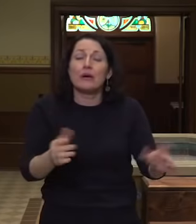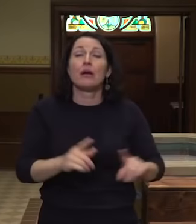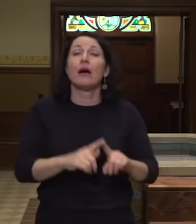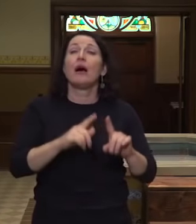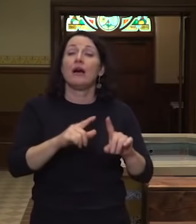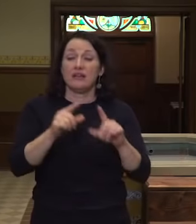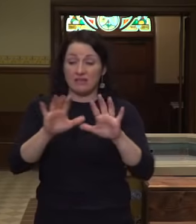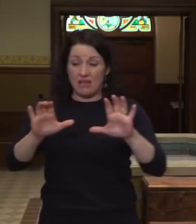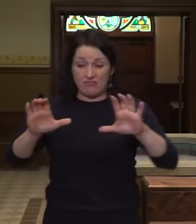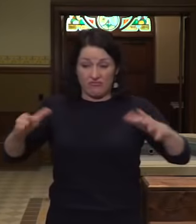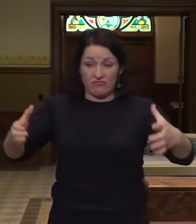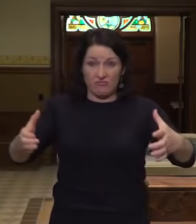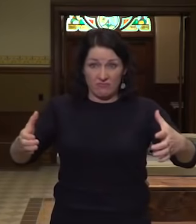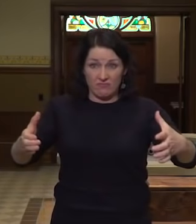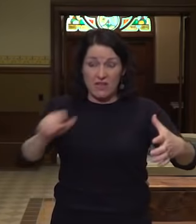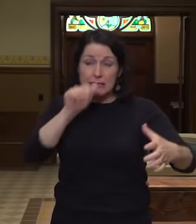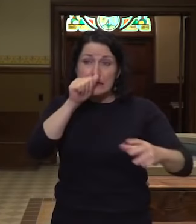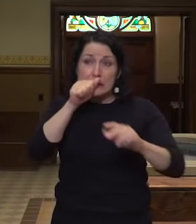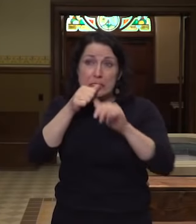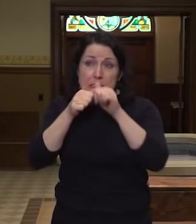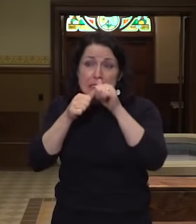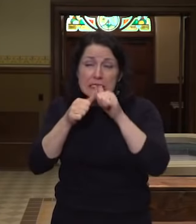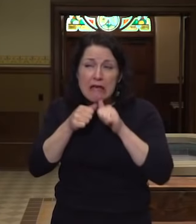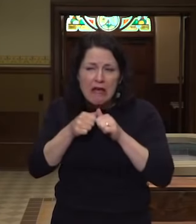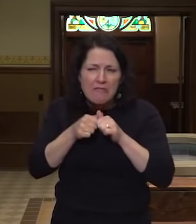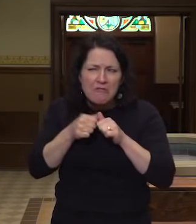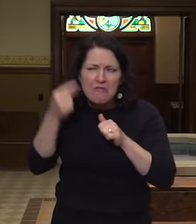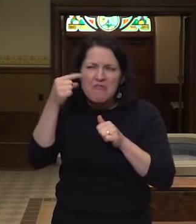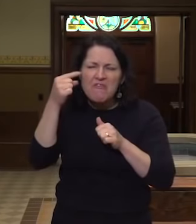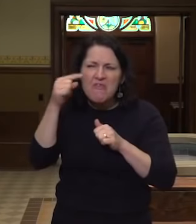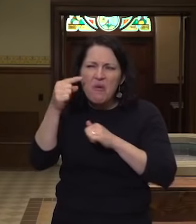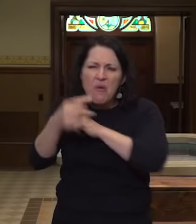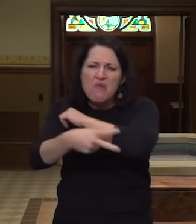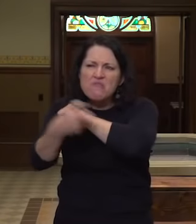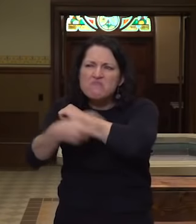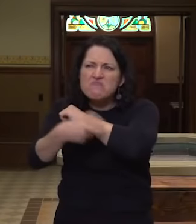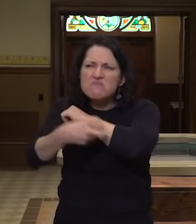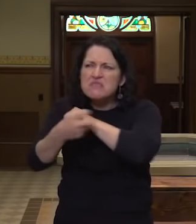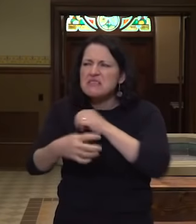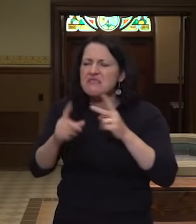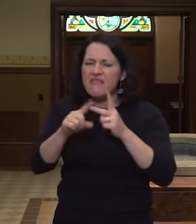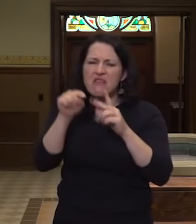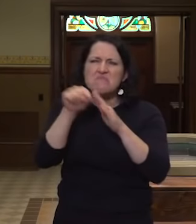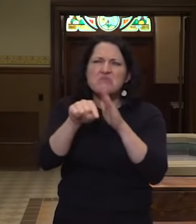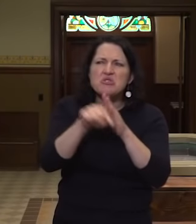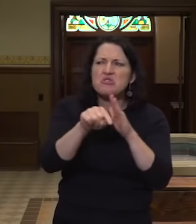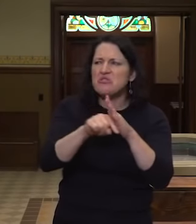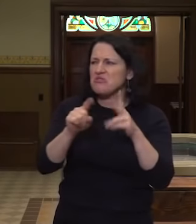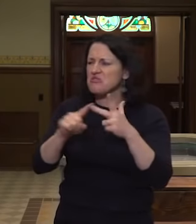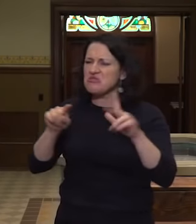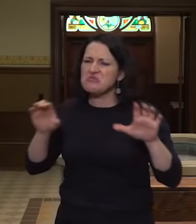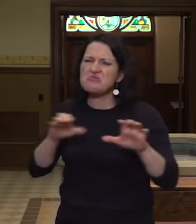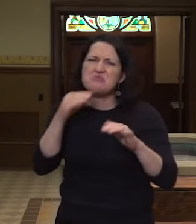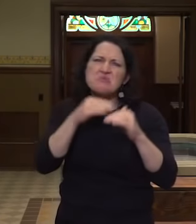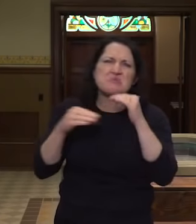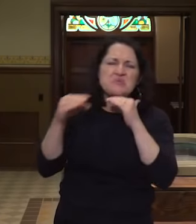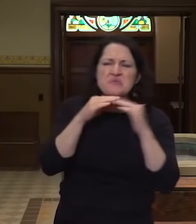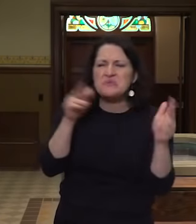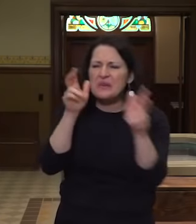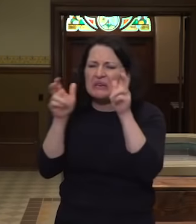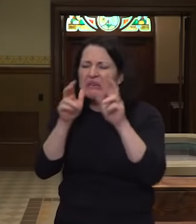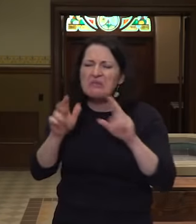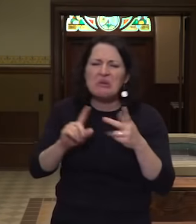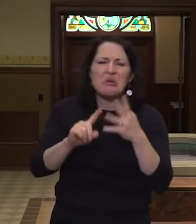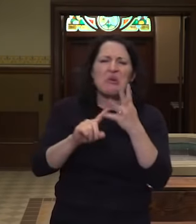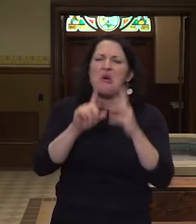one among you be made to suffer as a murderer, a thief, an evildoer, or as